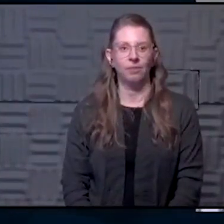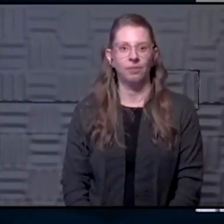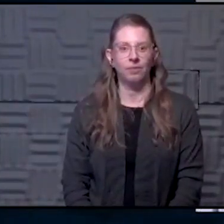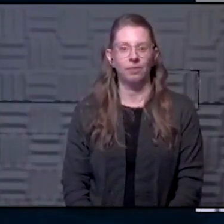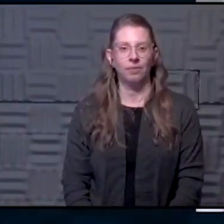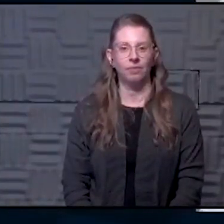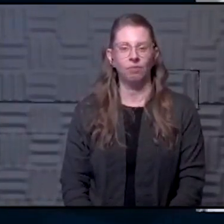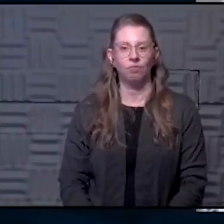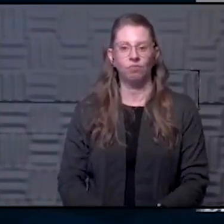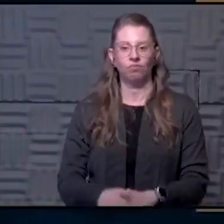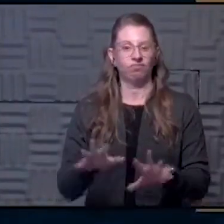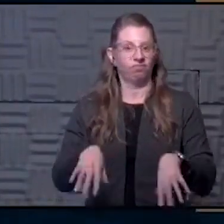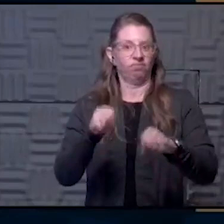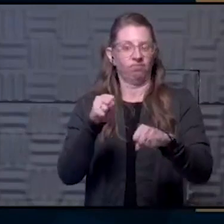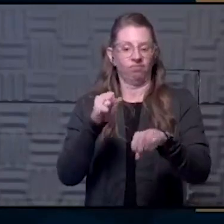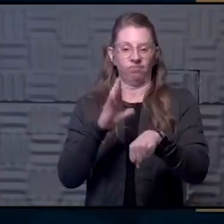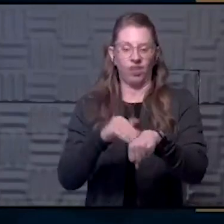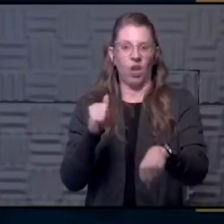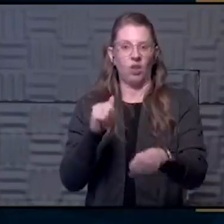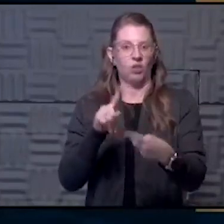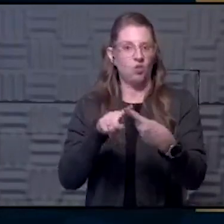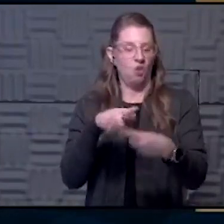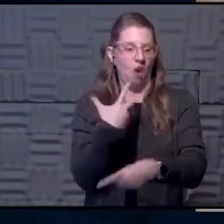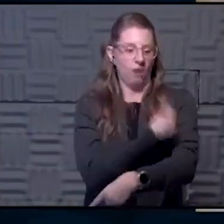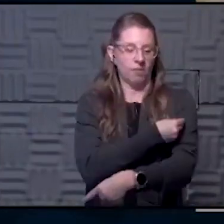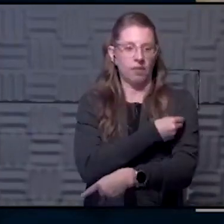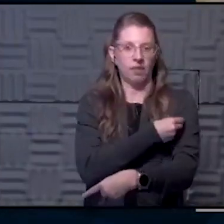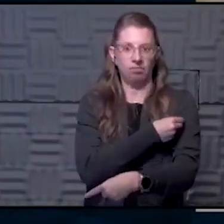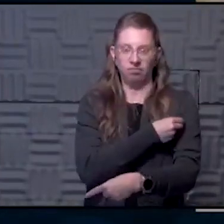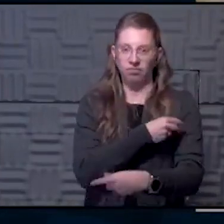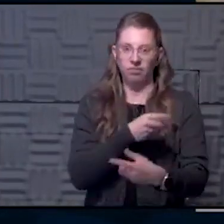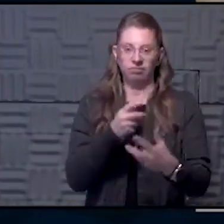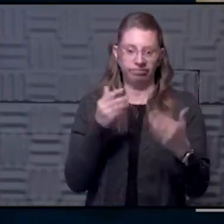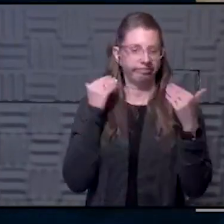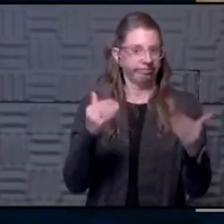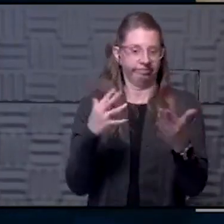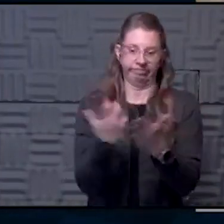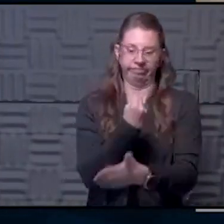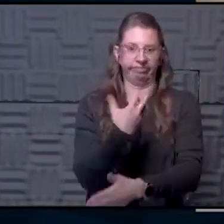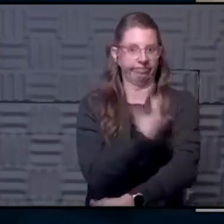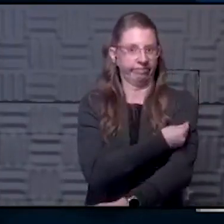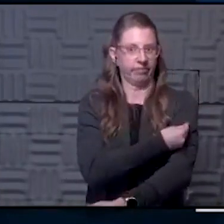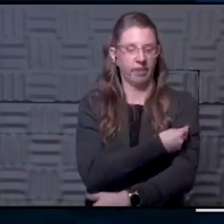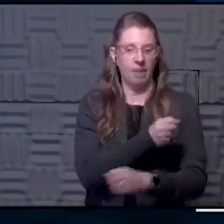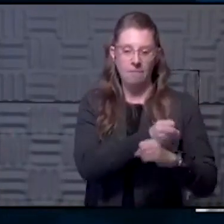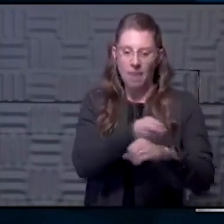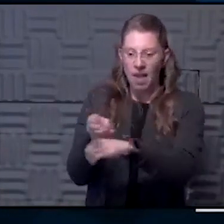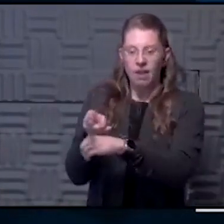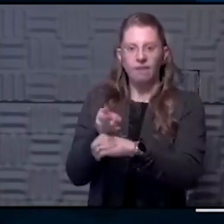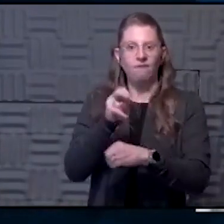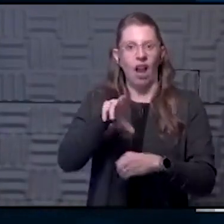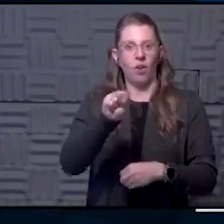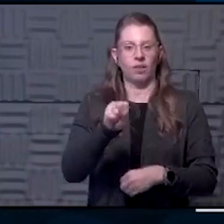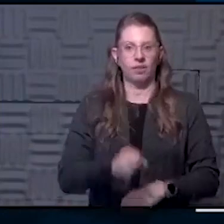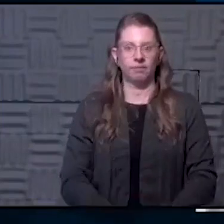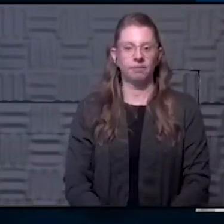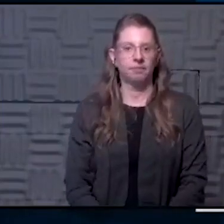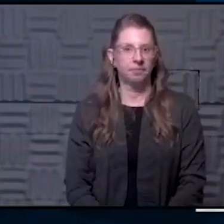Take your call to arms, don't throw away your shot, and begin to help us beat coronavirus.